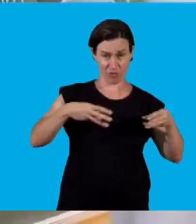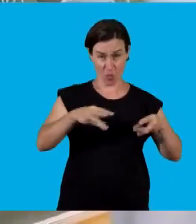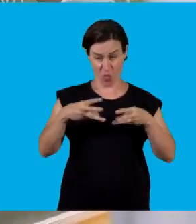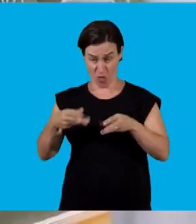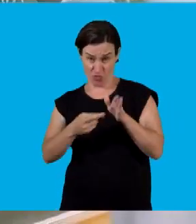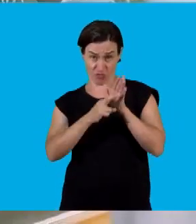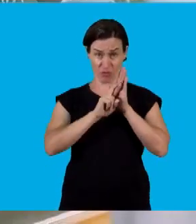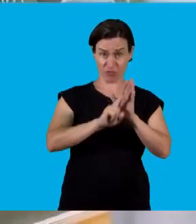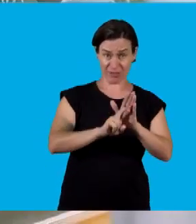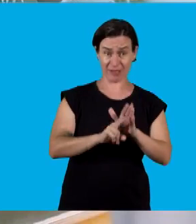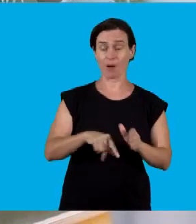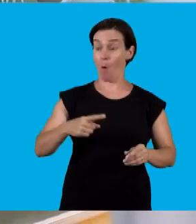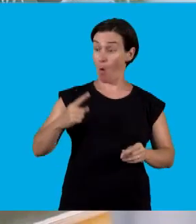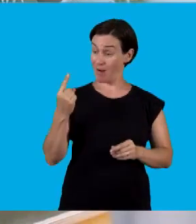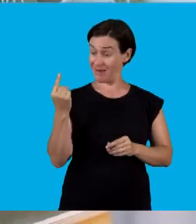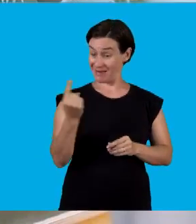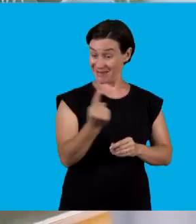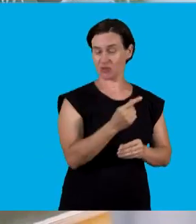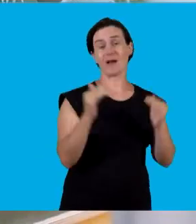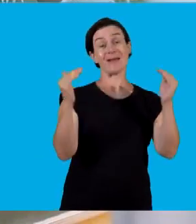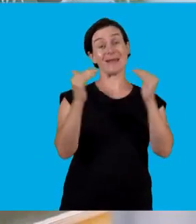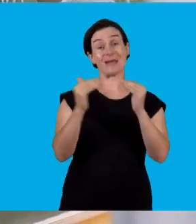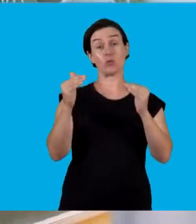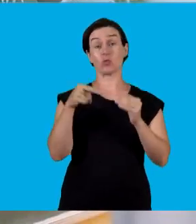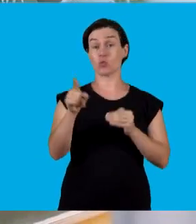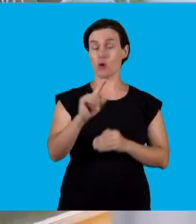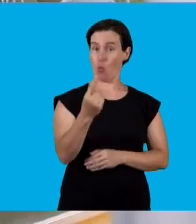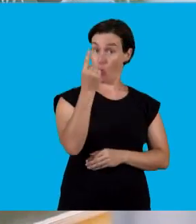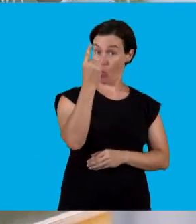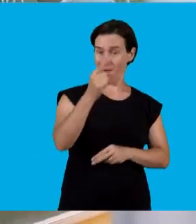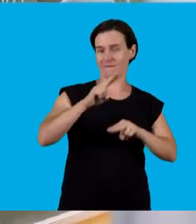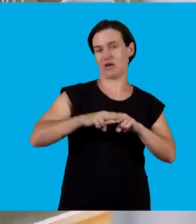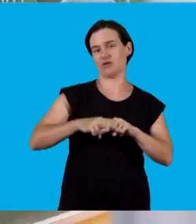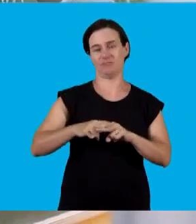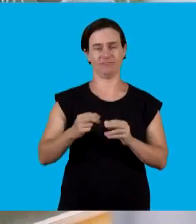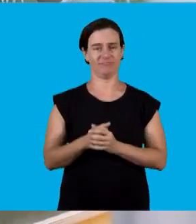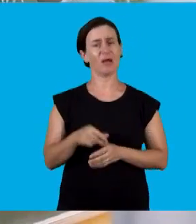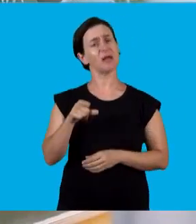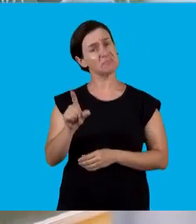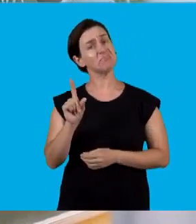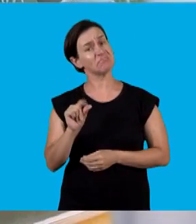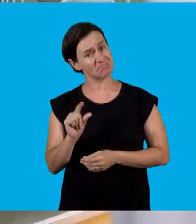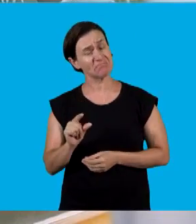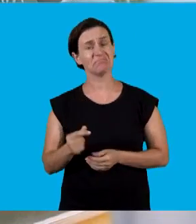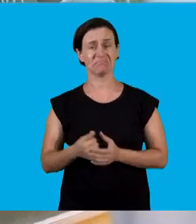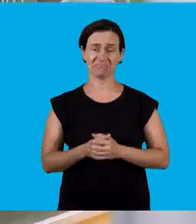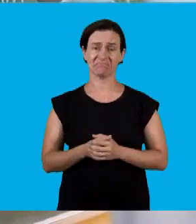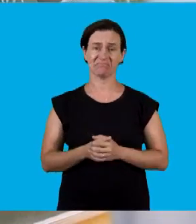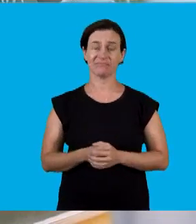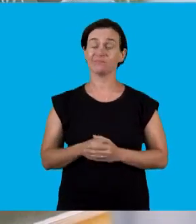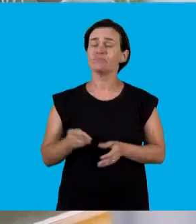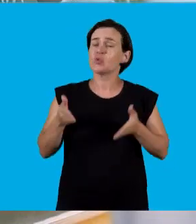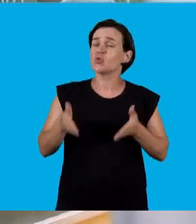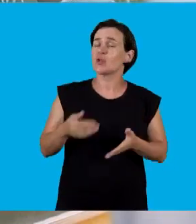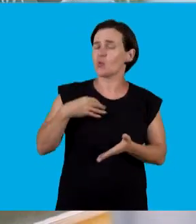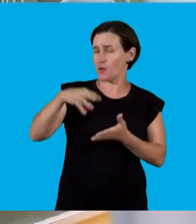different representations would all be equal to one function. Isn't that interesting? Let's see